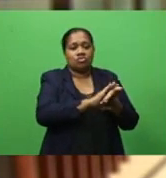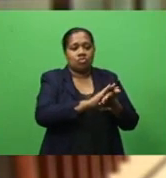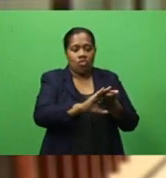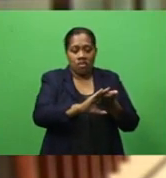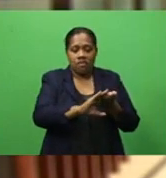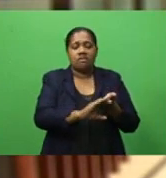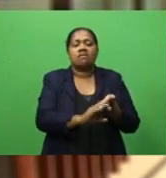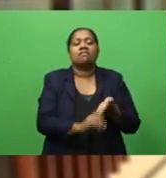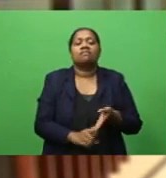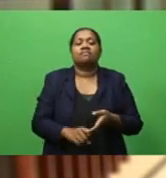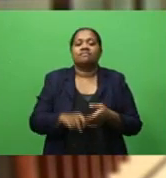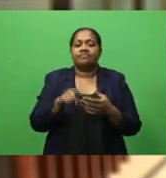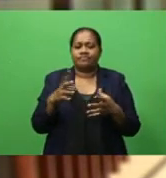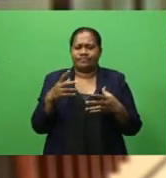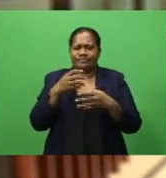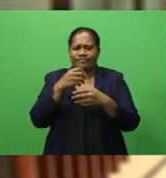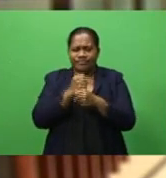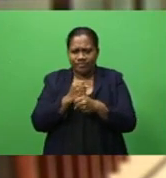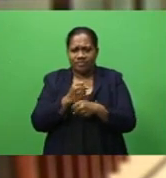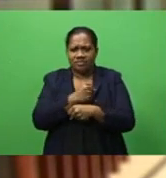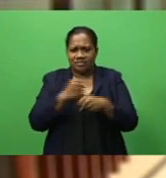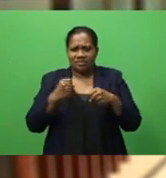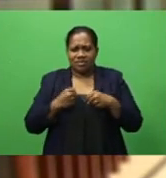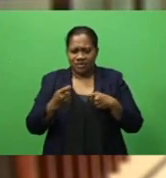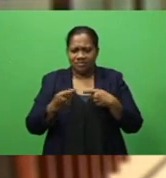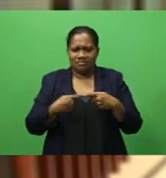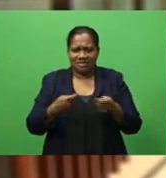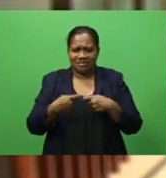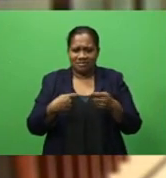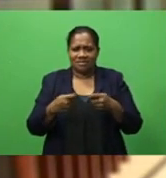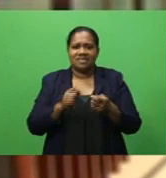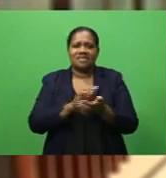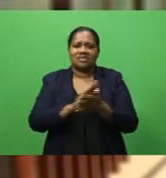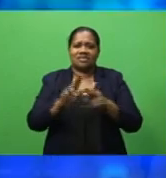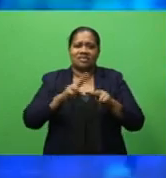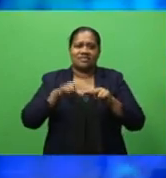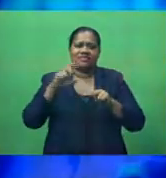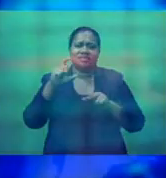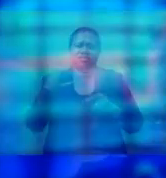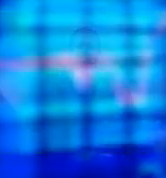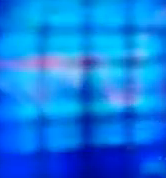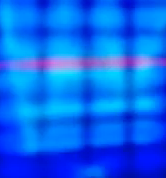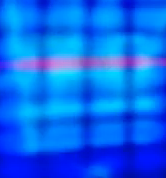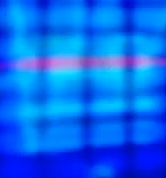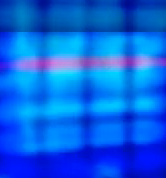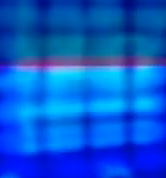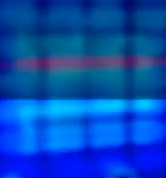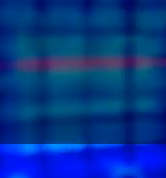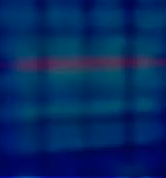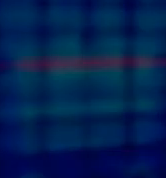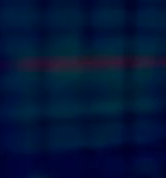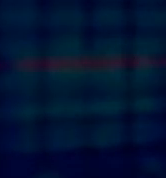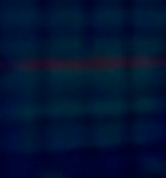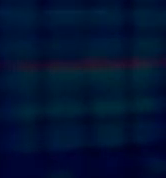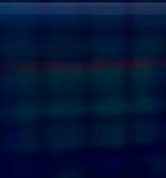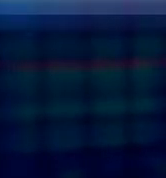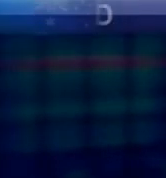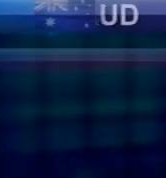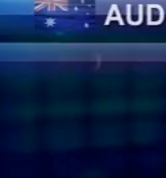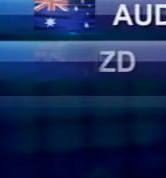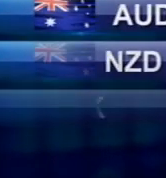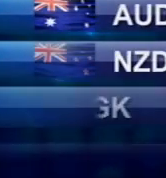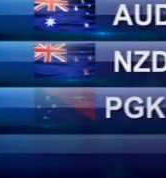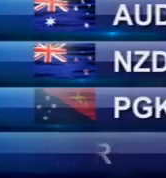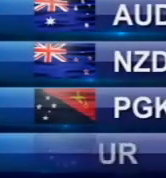That's a wrap from our local stock market and from HFC Bank, Vinaka. Turning to today's exchange rates as set this